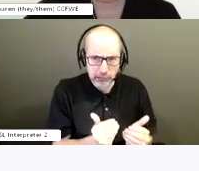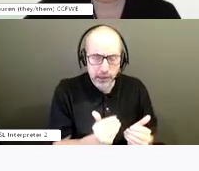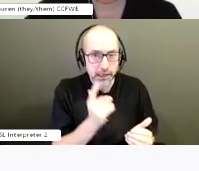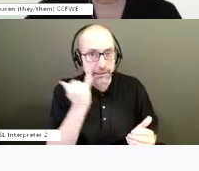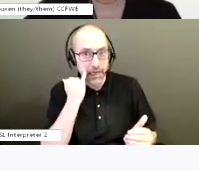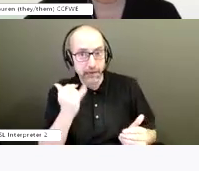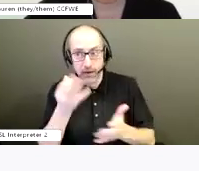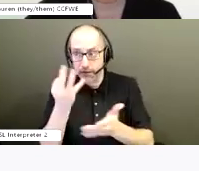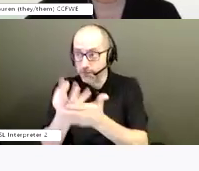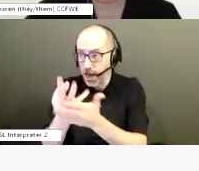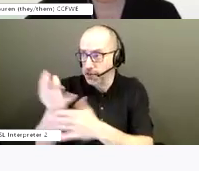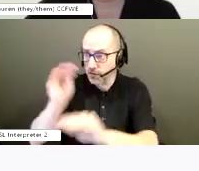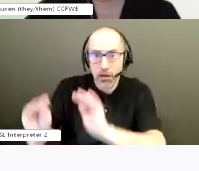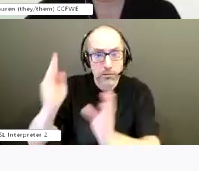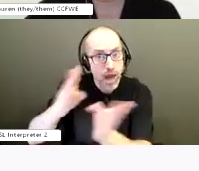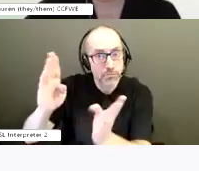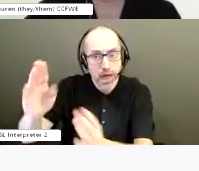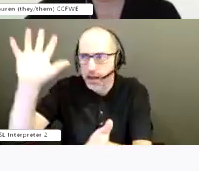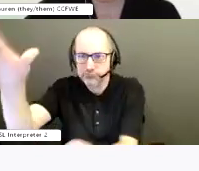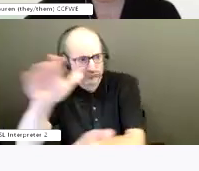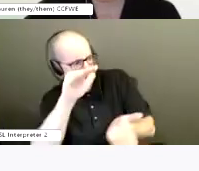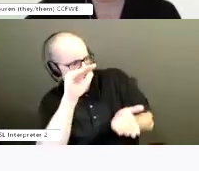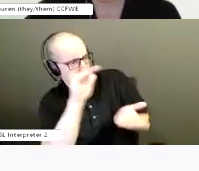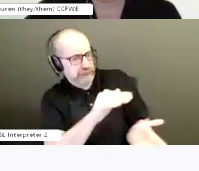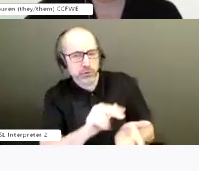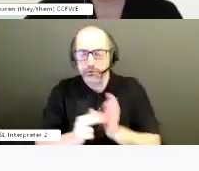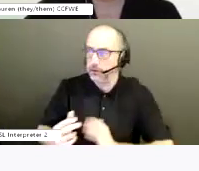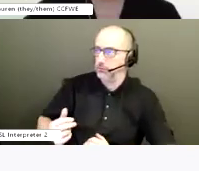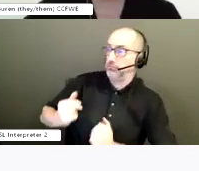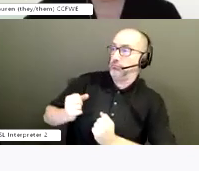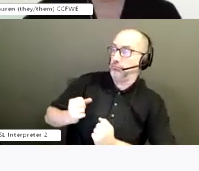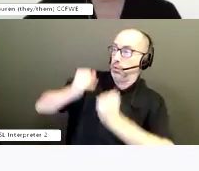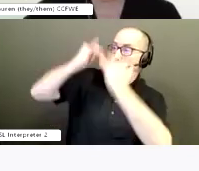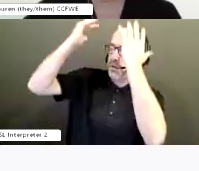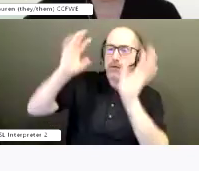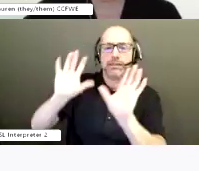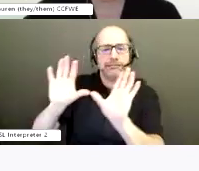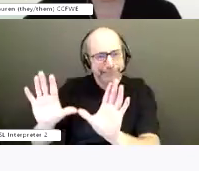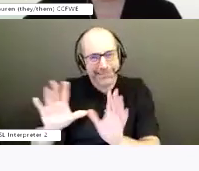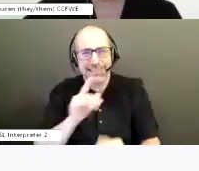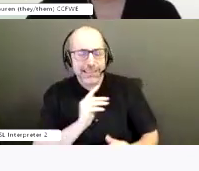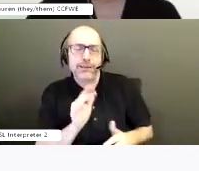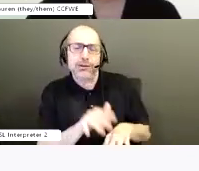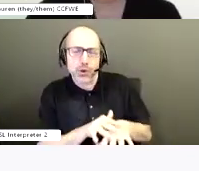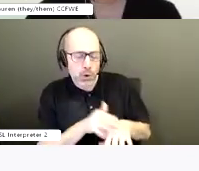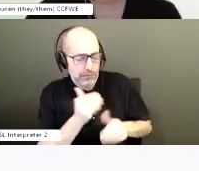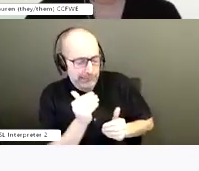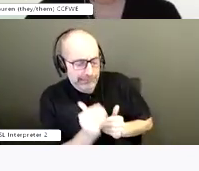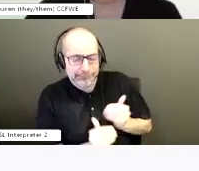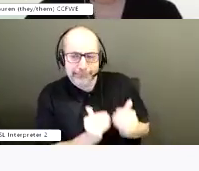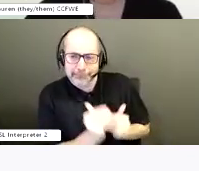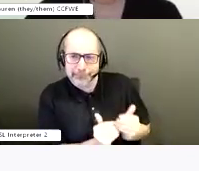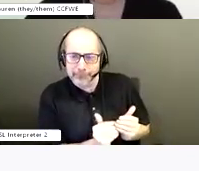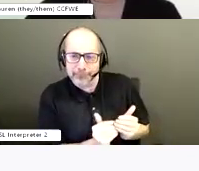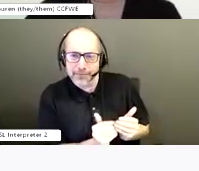So it's important to support survivors in regaining that financial autonomy slowly and at their own pace. So instead of assuming that